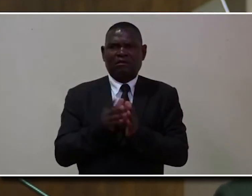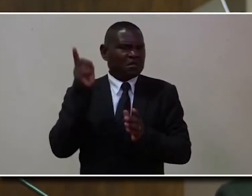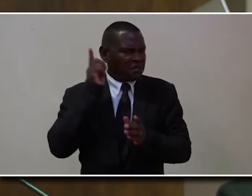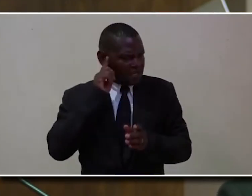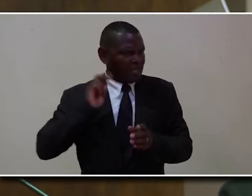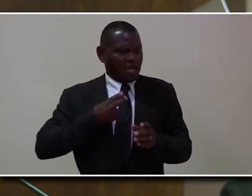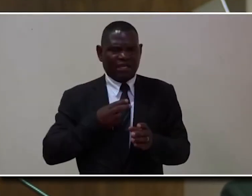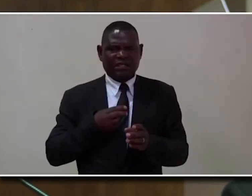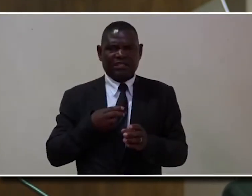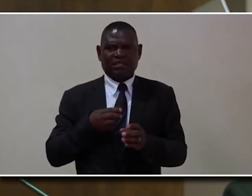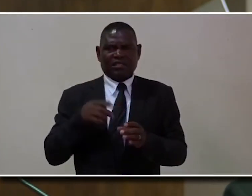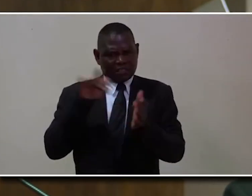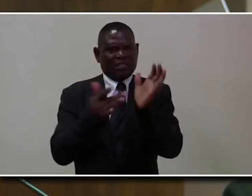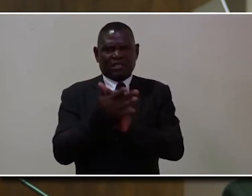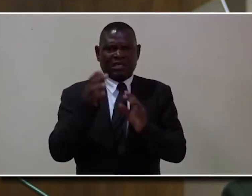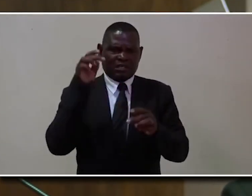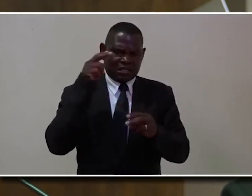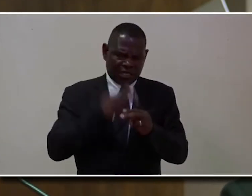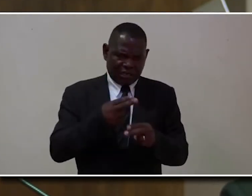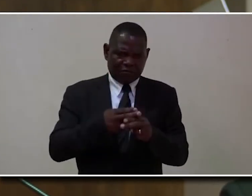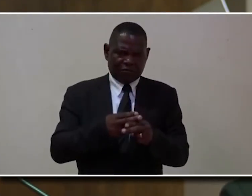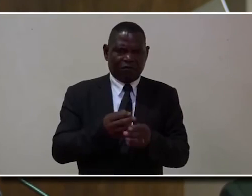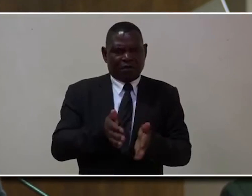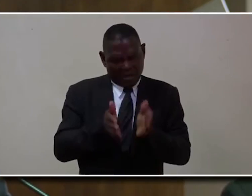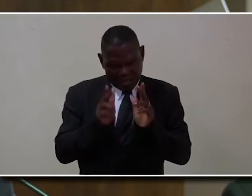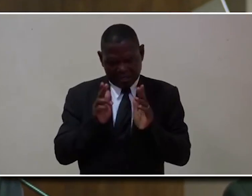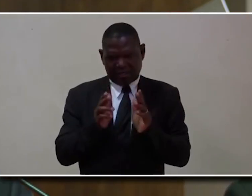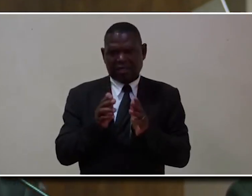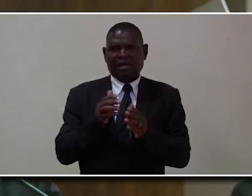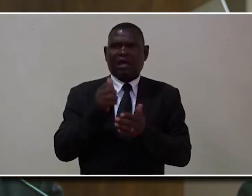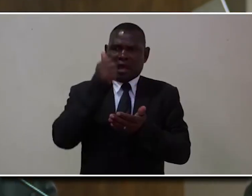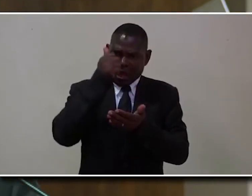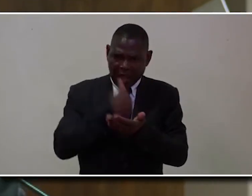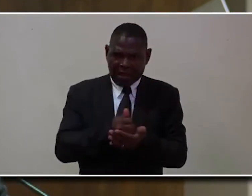ask in Jesus' name. Amen. Amen. Amen.